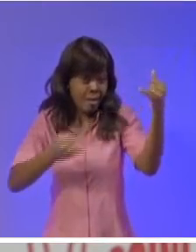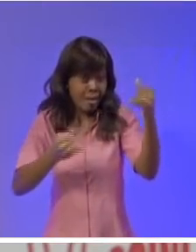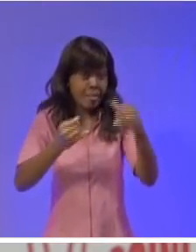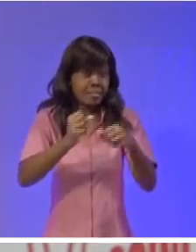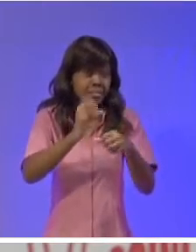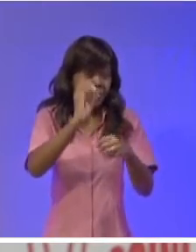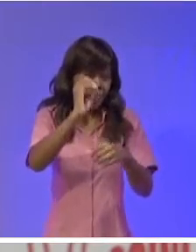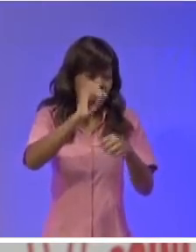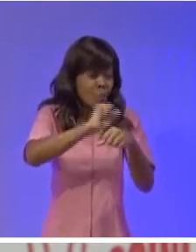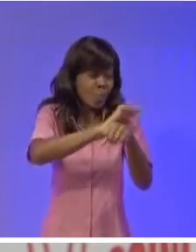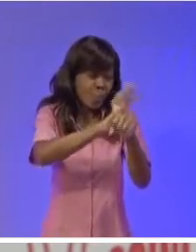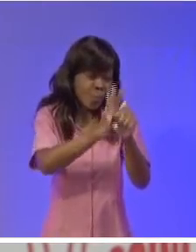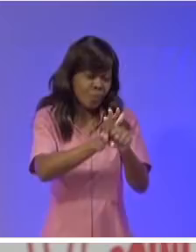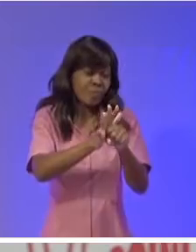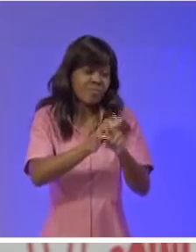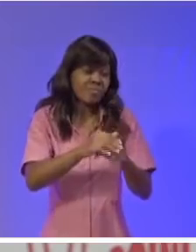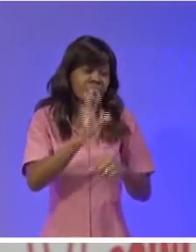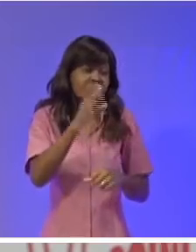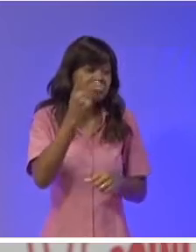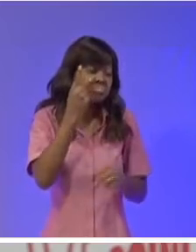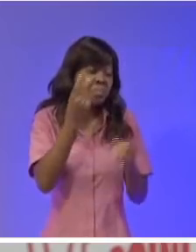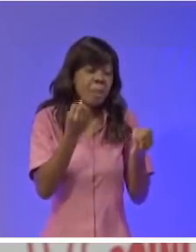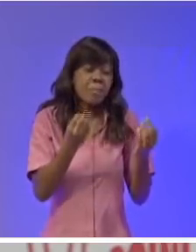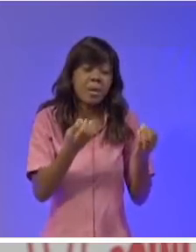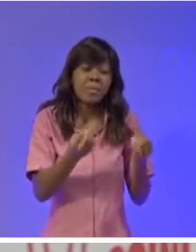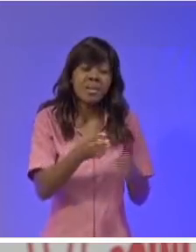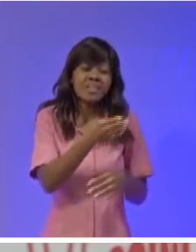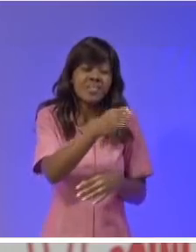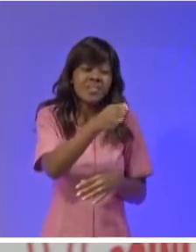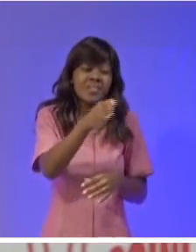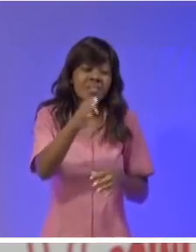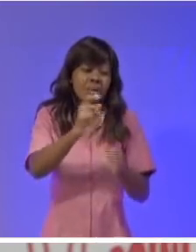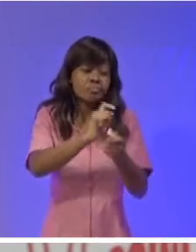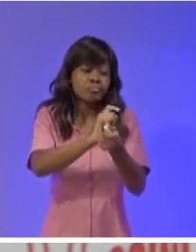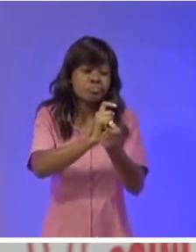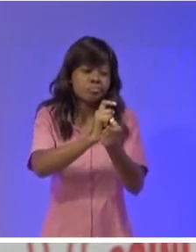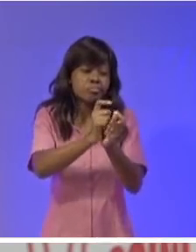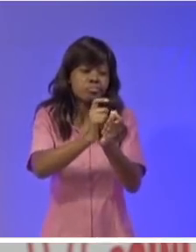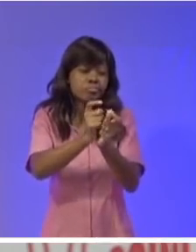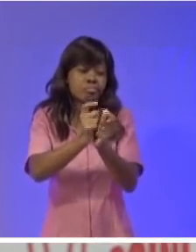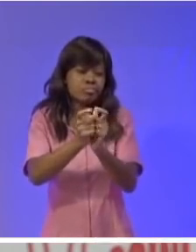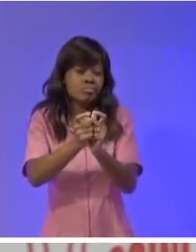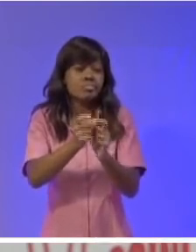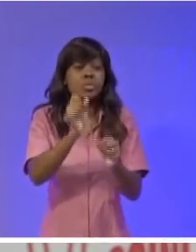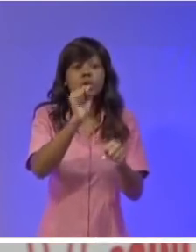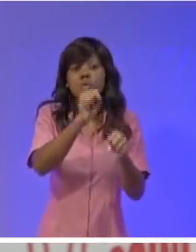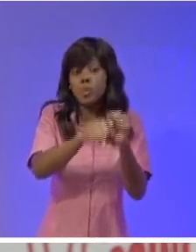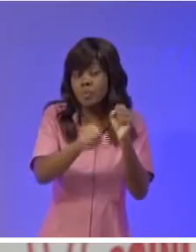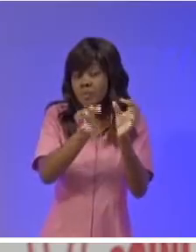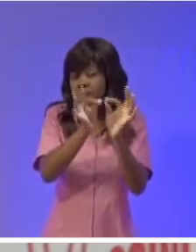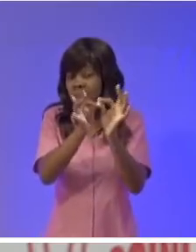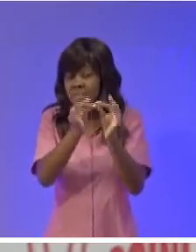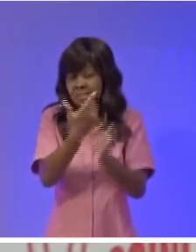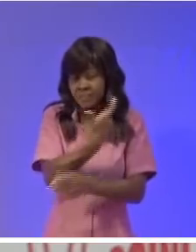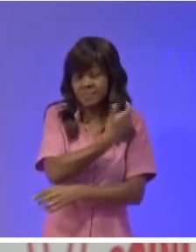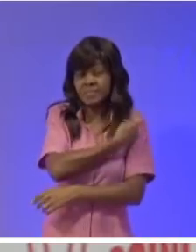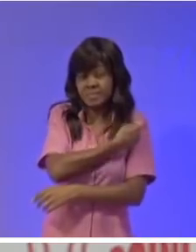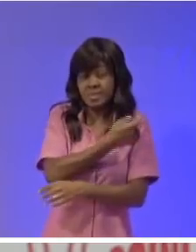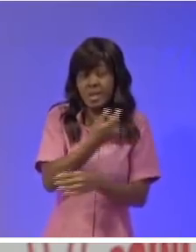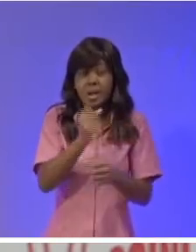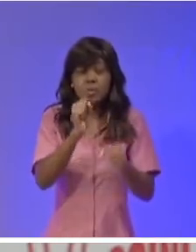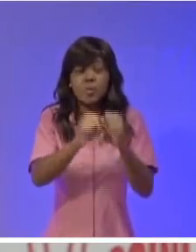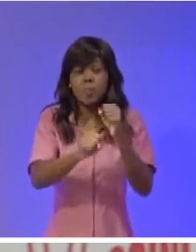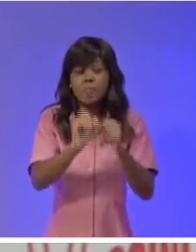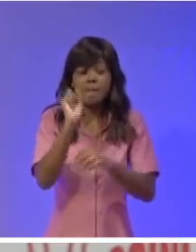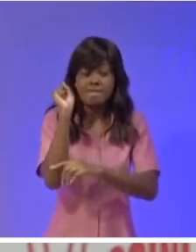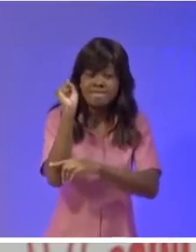gotten indication from them that they are looking at the formulation as well to deal with this particular variant. Again, just like any other